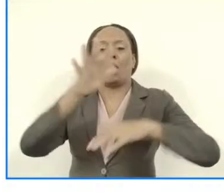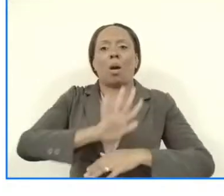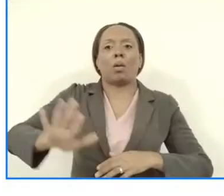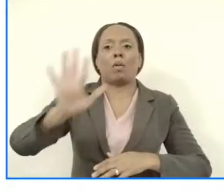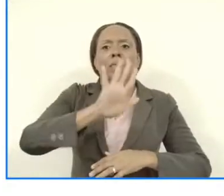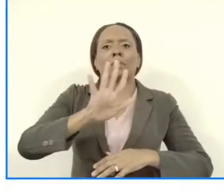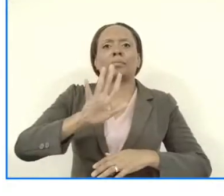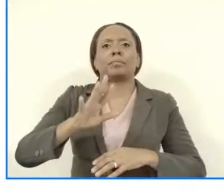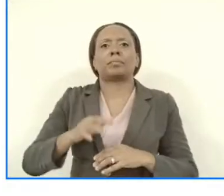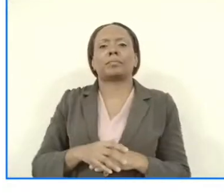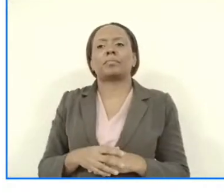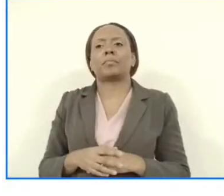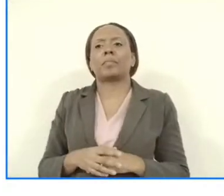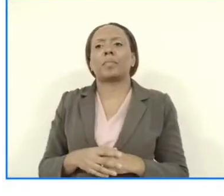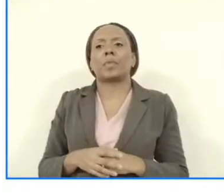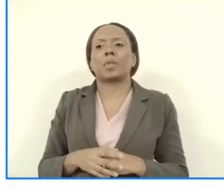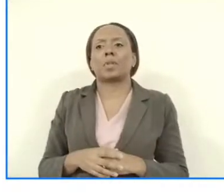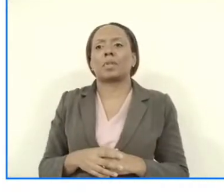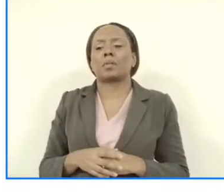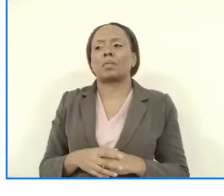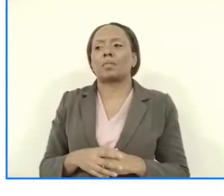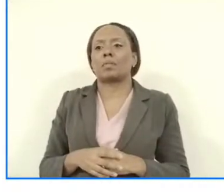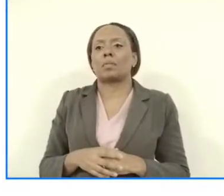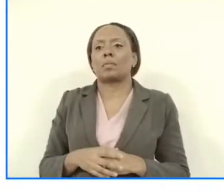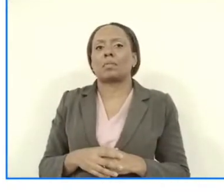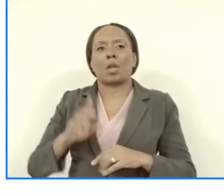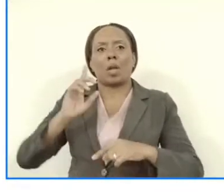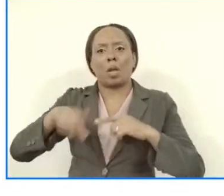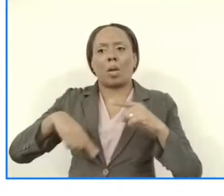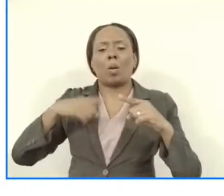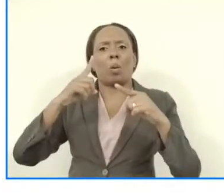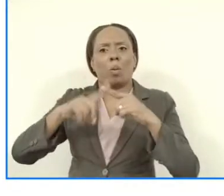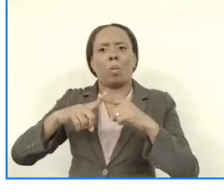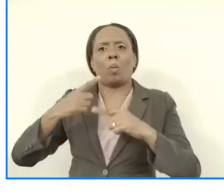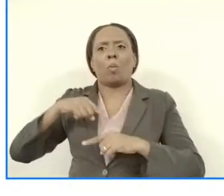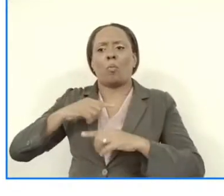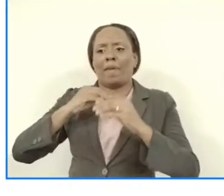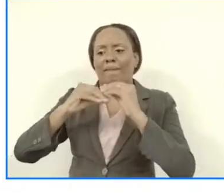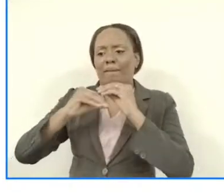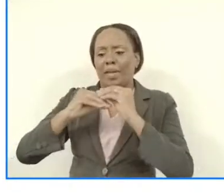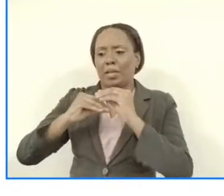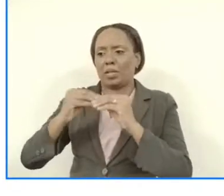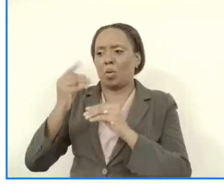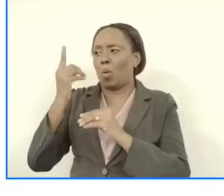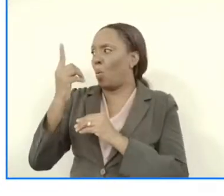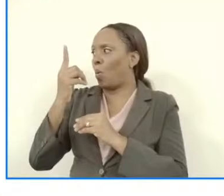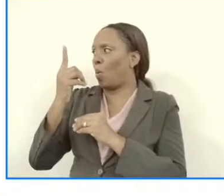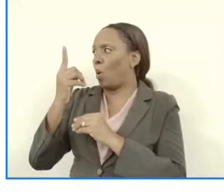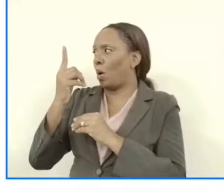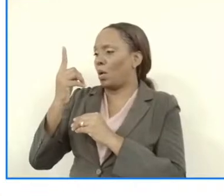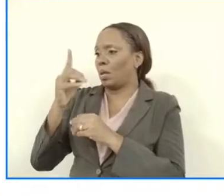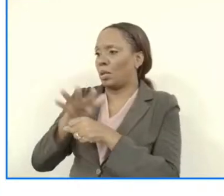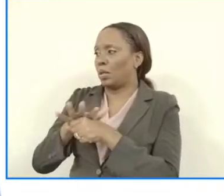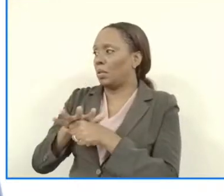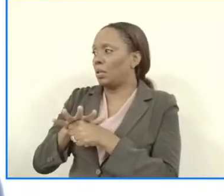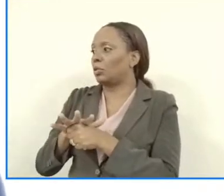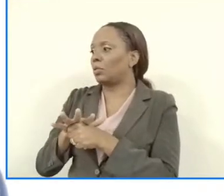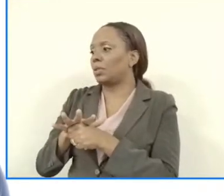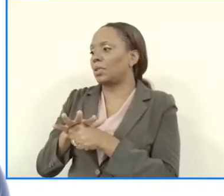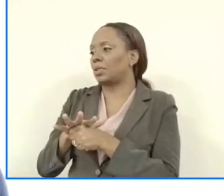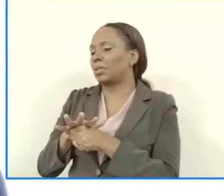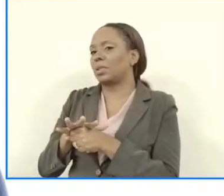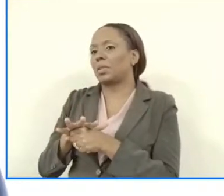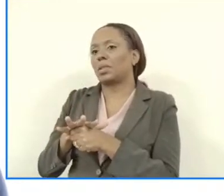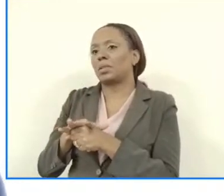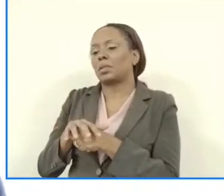we restore a feeder or a main artery, what generally happens is you're closing